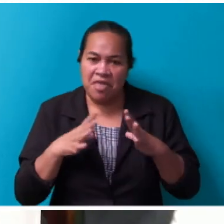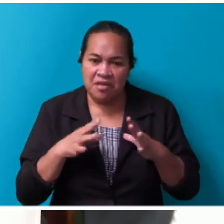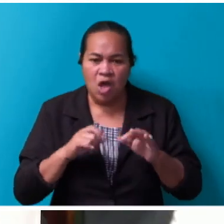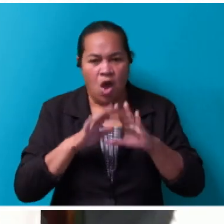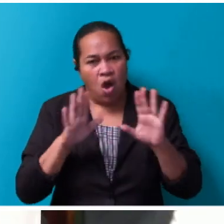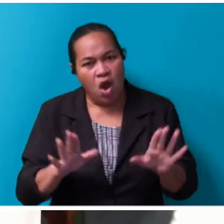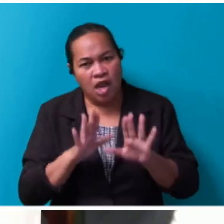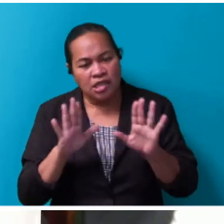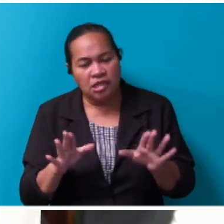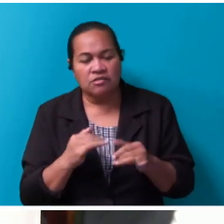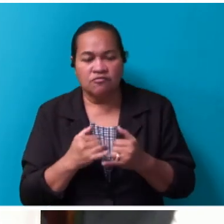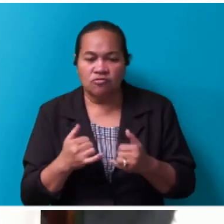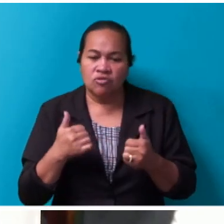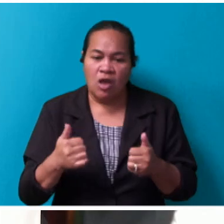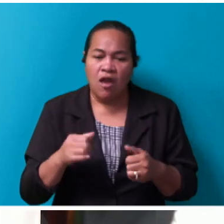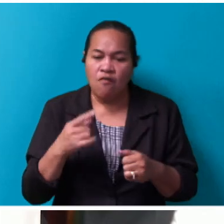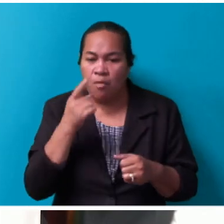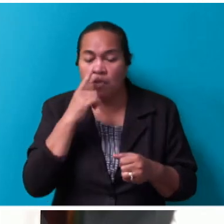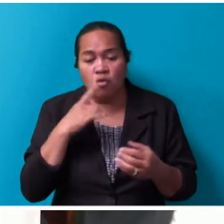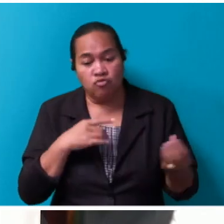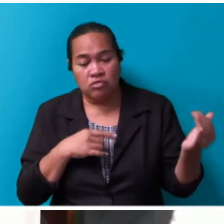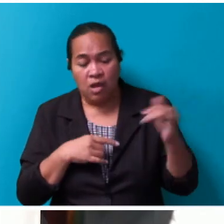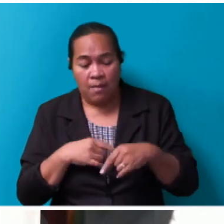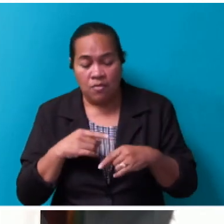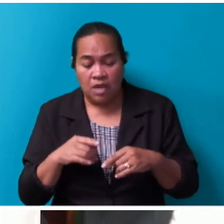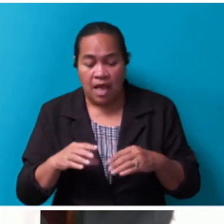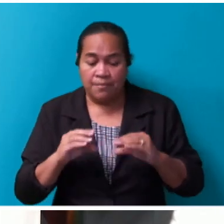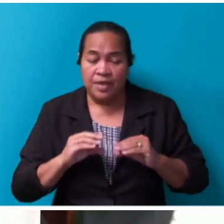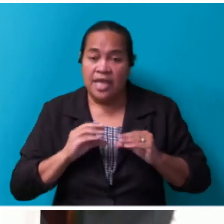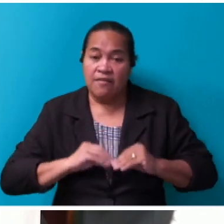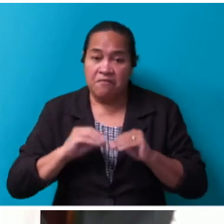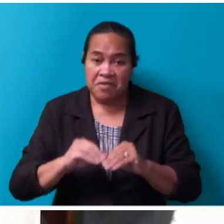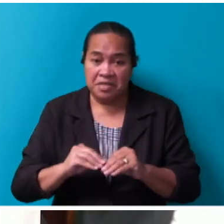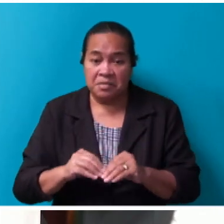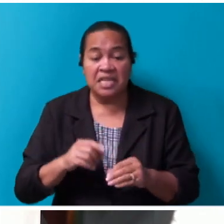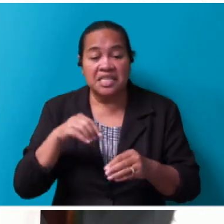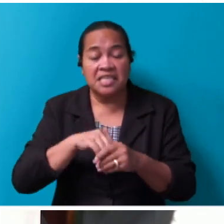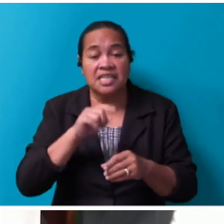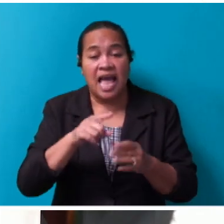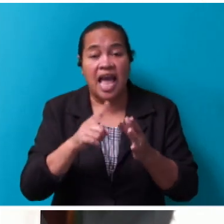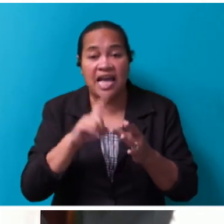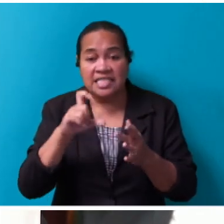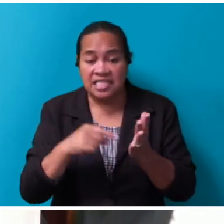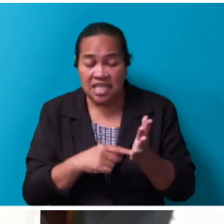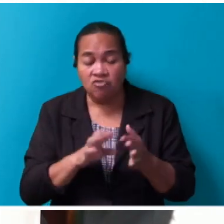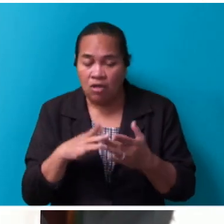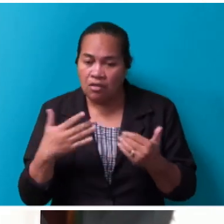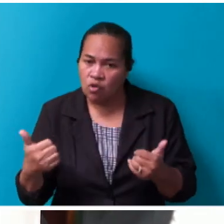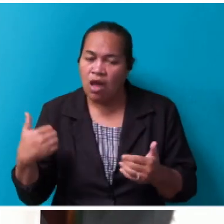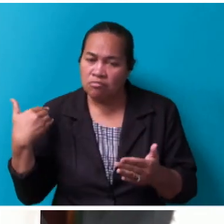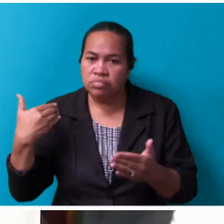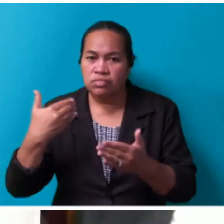holidays for investment in ICT infrastructure. So that's been going well. And